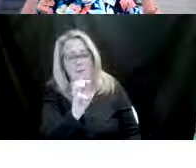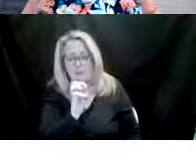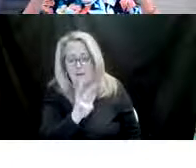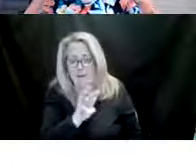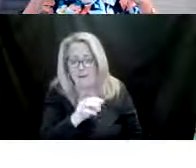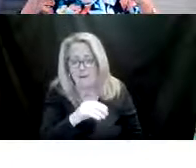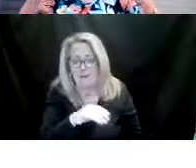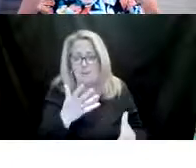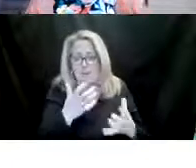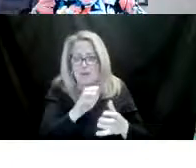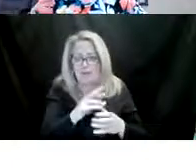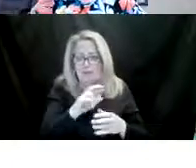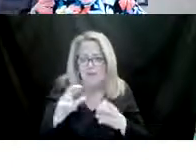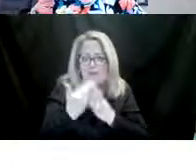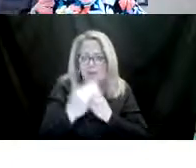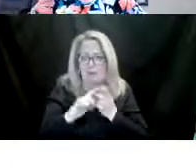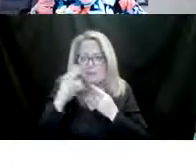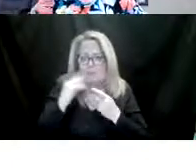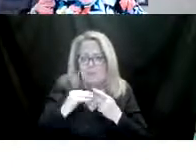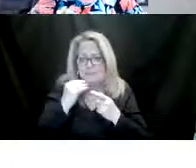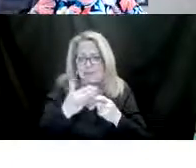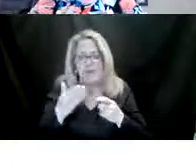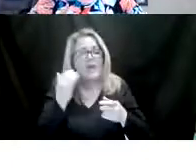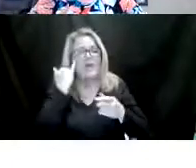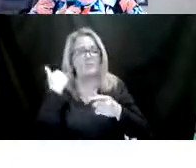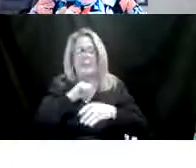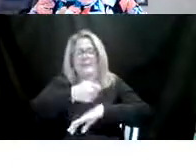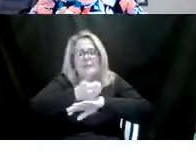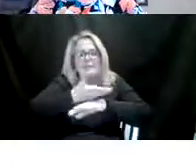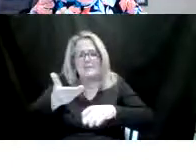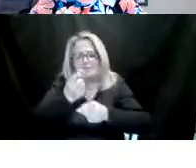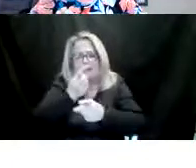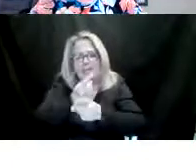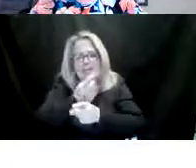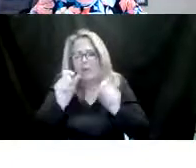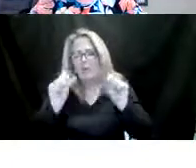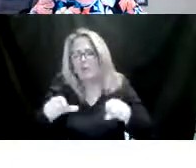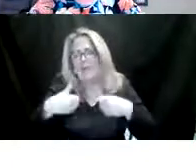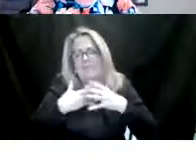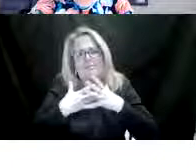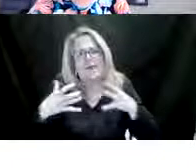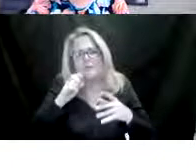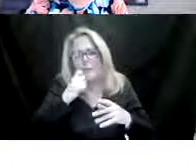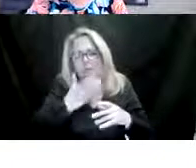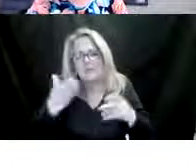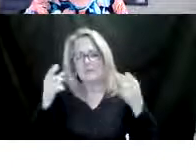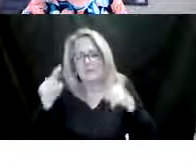so if we set things up correctly, we can get a lot of these really neat things to happen. Kristen?